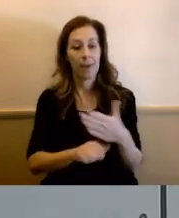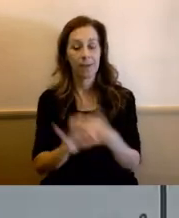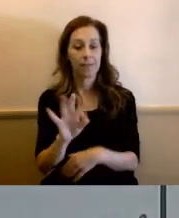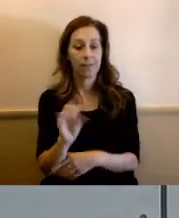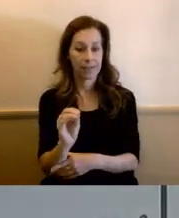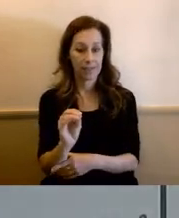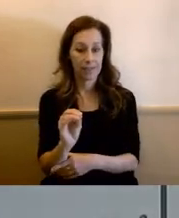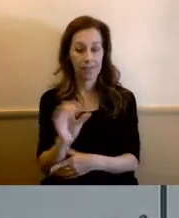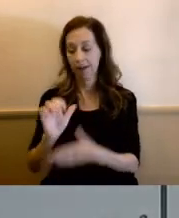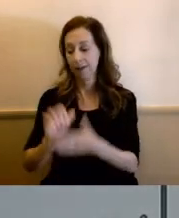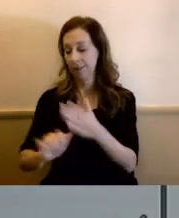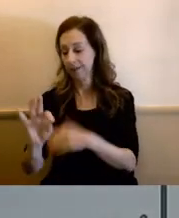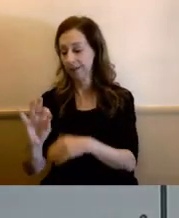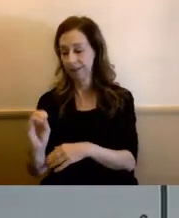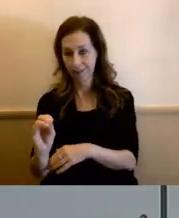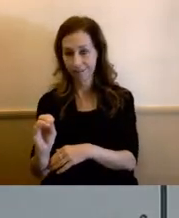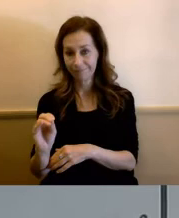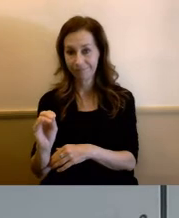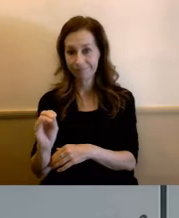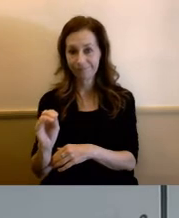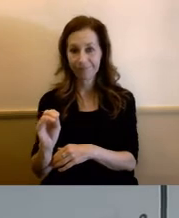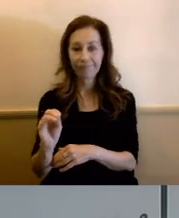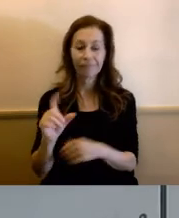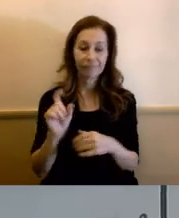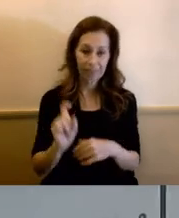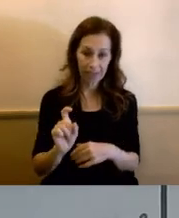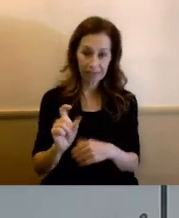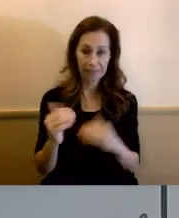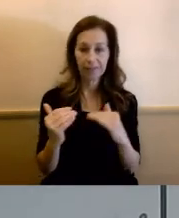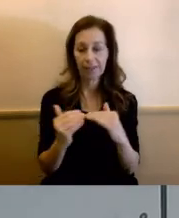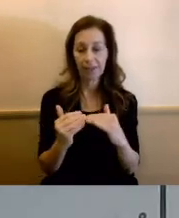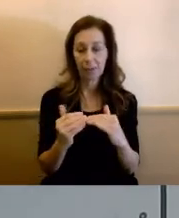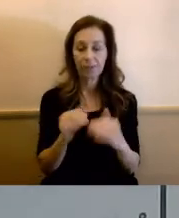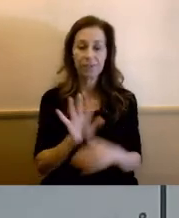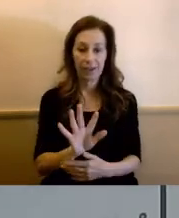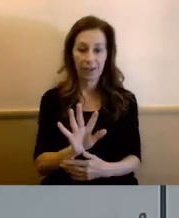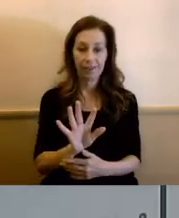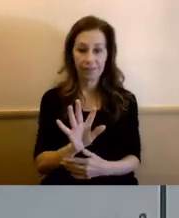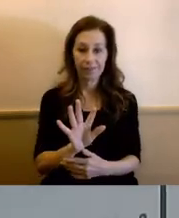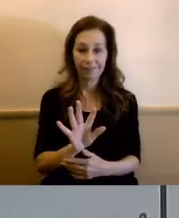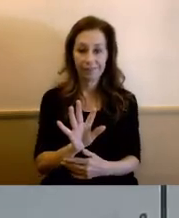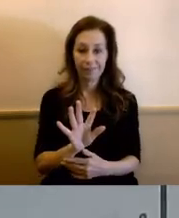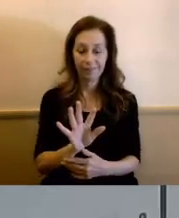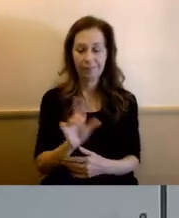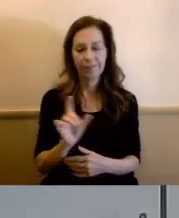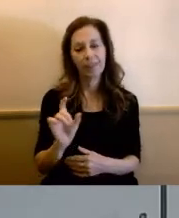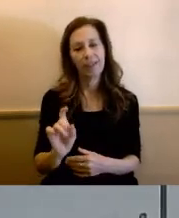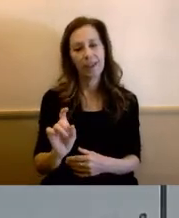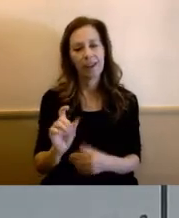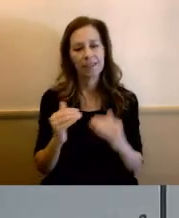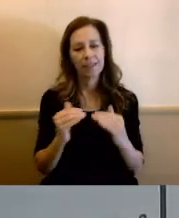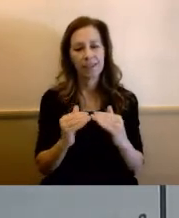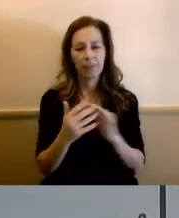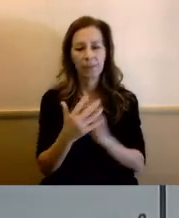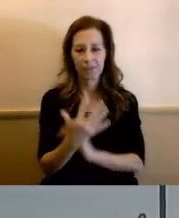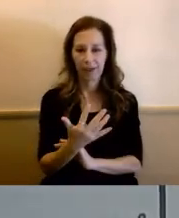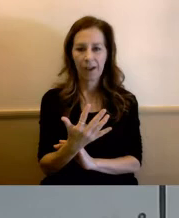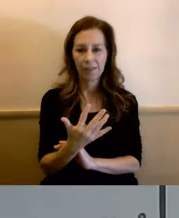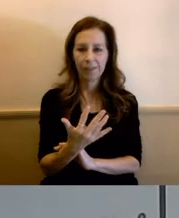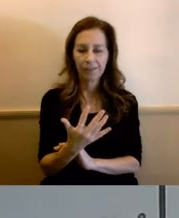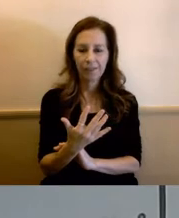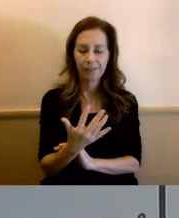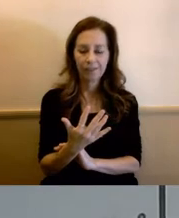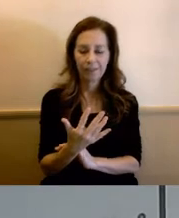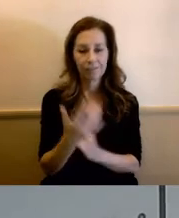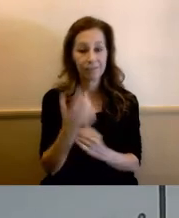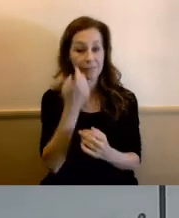90, x equals 5. So x equals 5. I just solved what